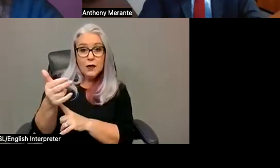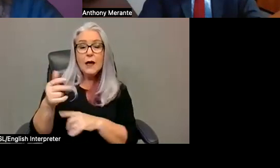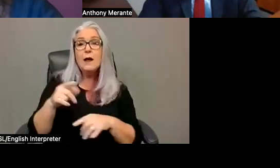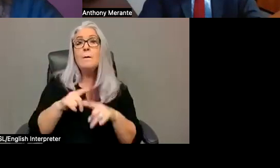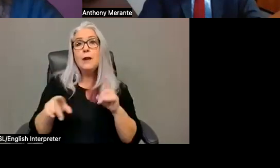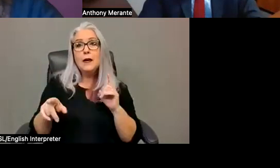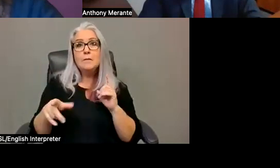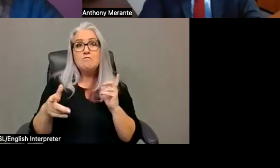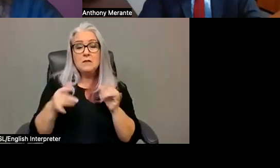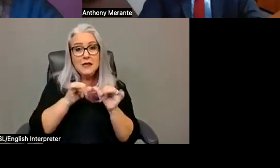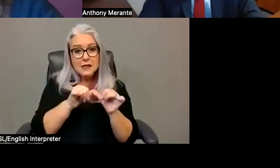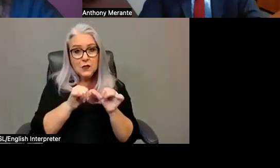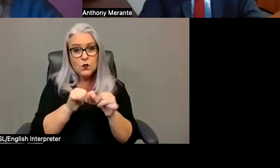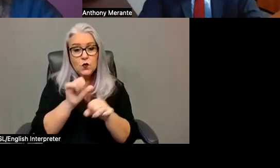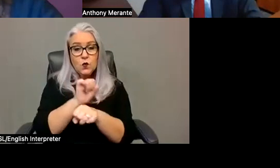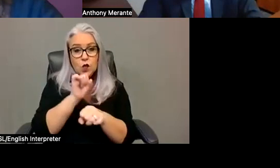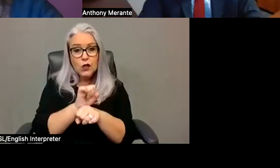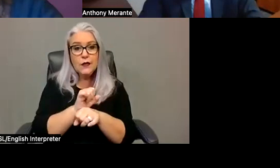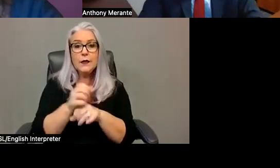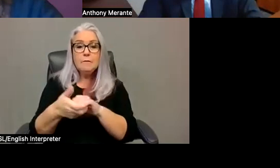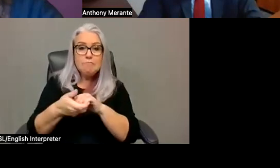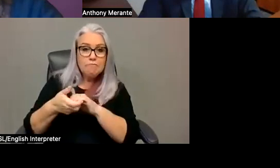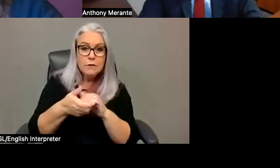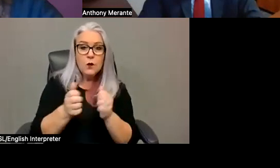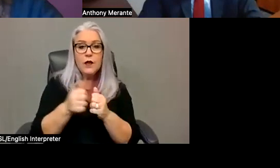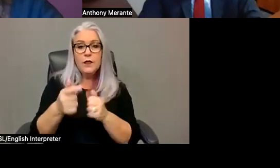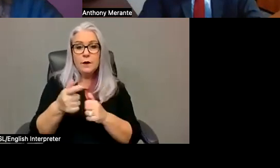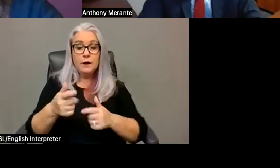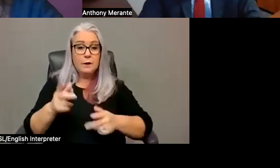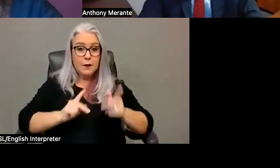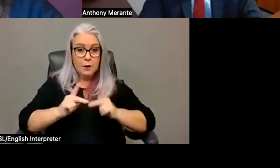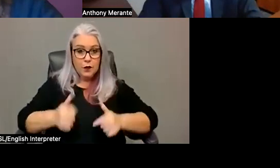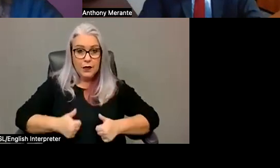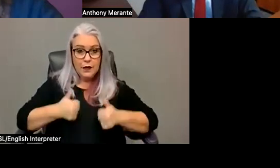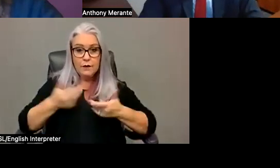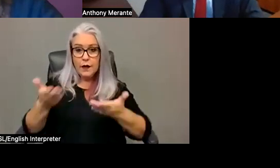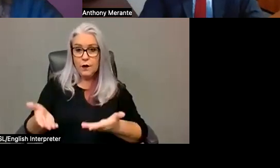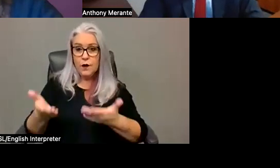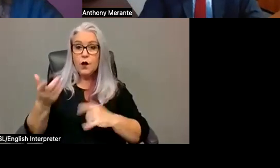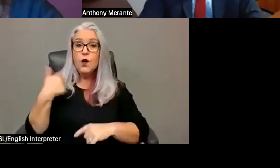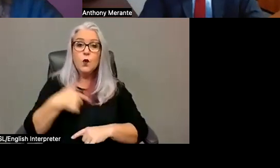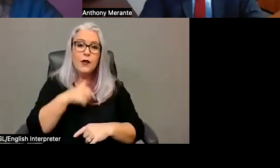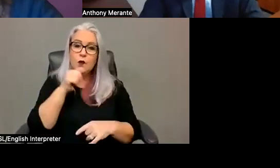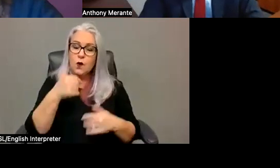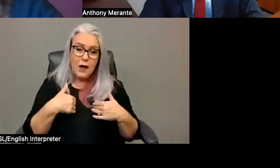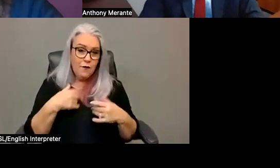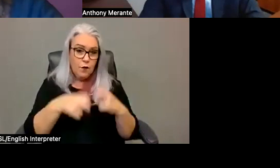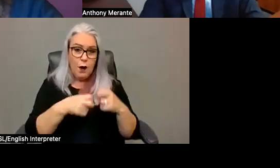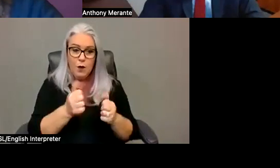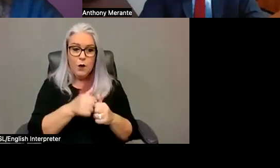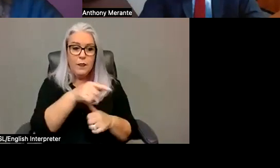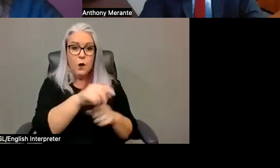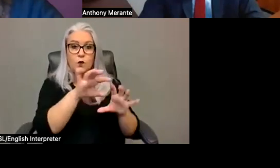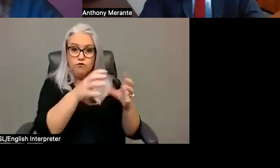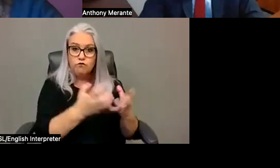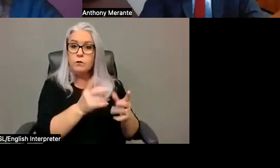work constructively with the residents. Again, they're not the people that we have a beef with. We have a beef with